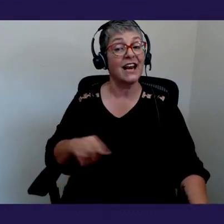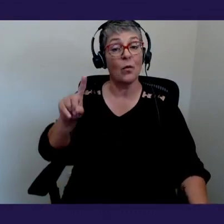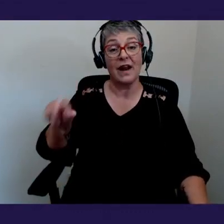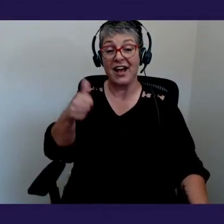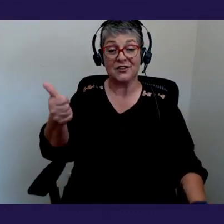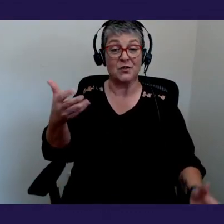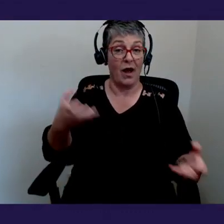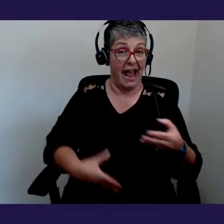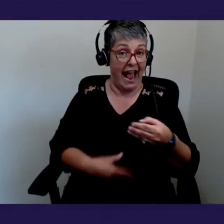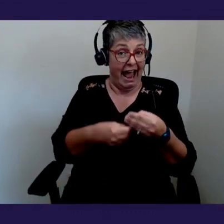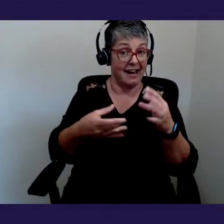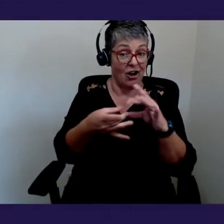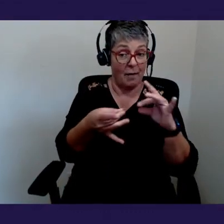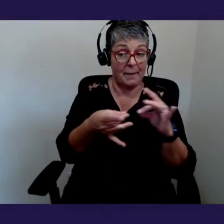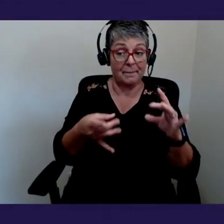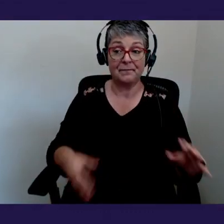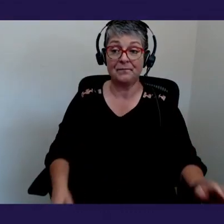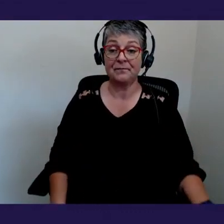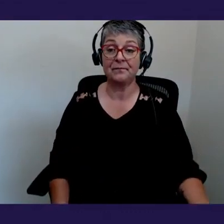that question?